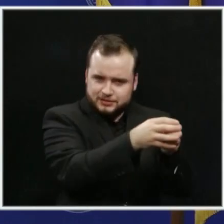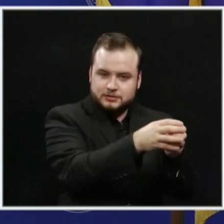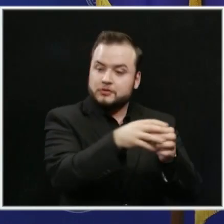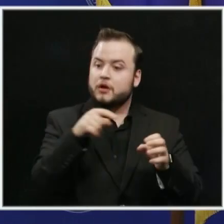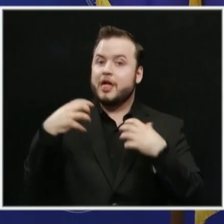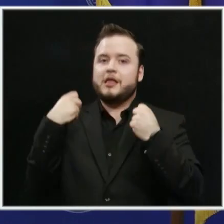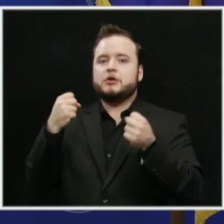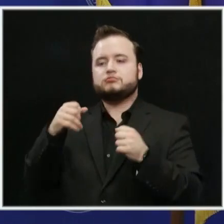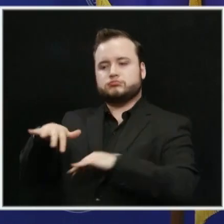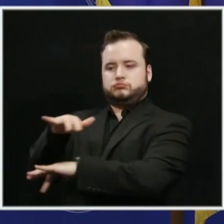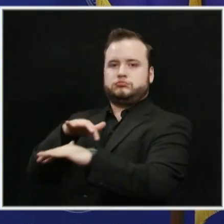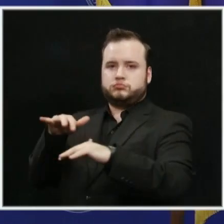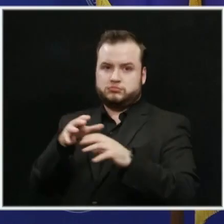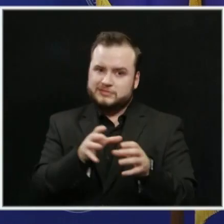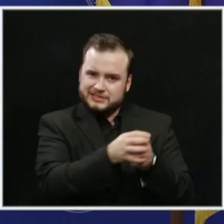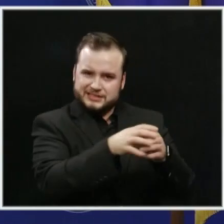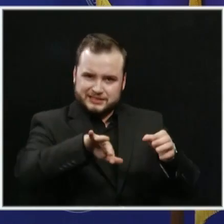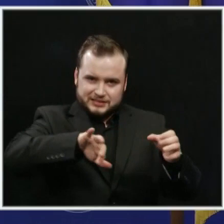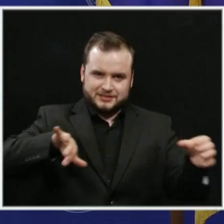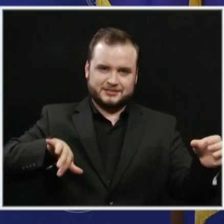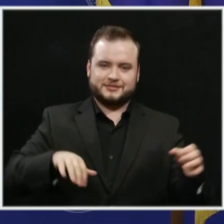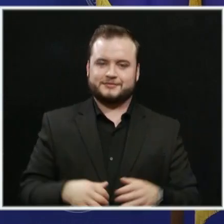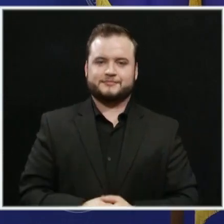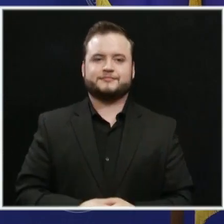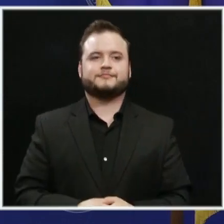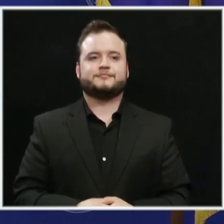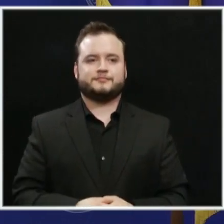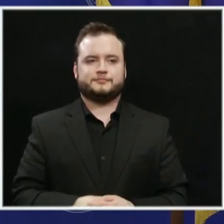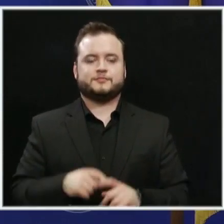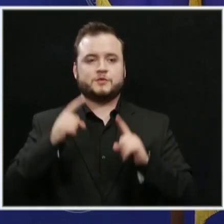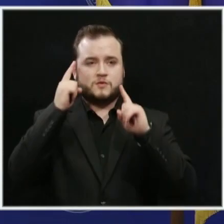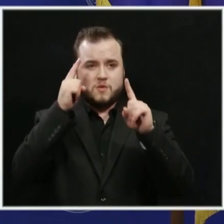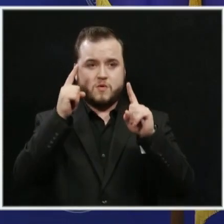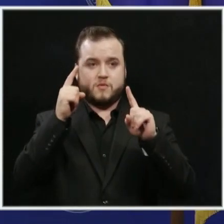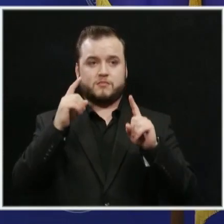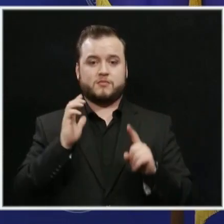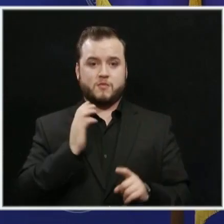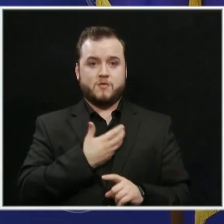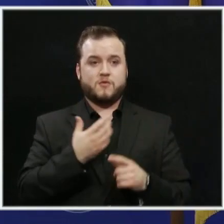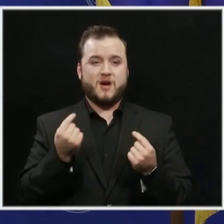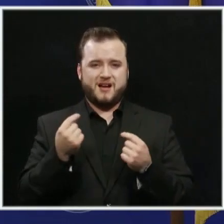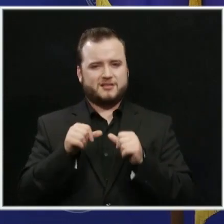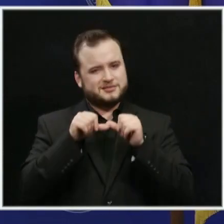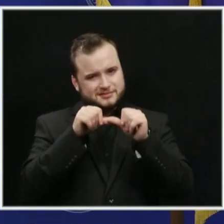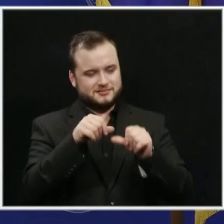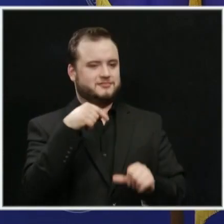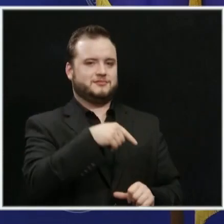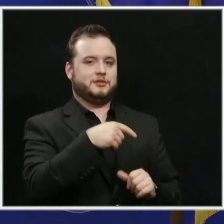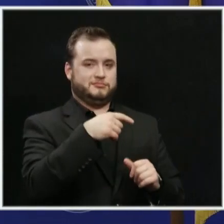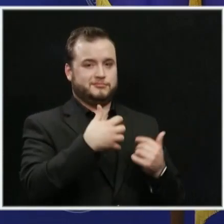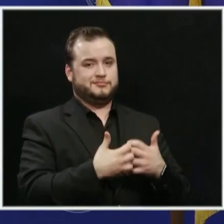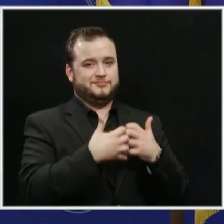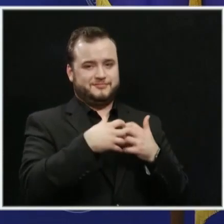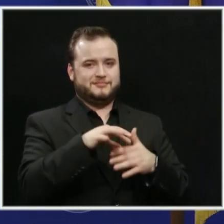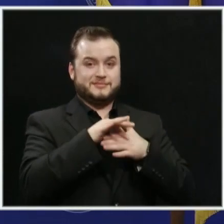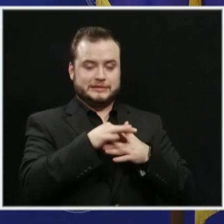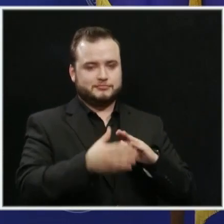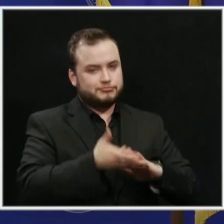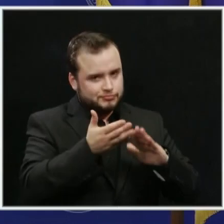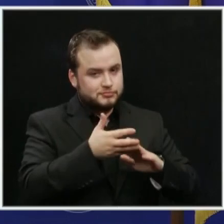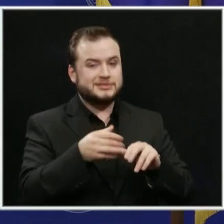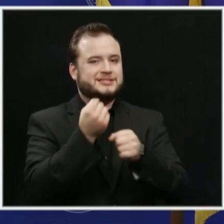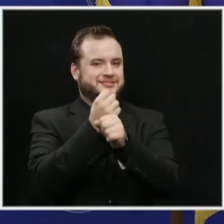families safe. And it really is a goal of ours to help this plant continue to be able to operate safely. We would love to avoid